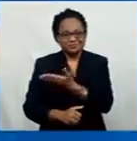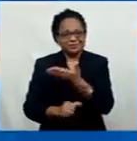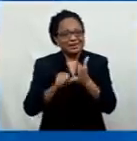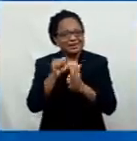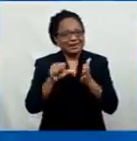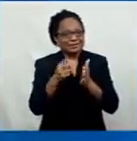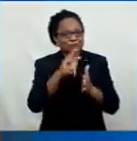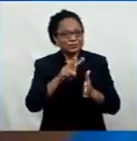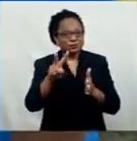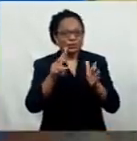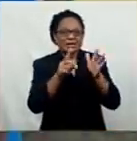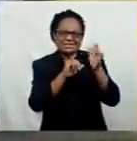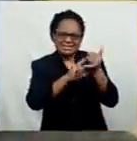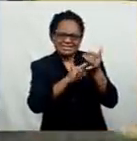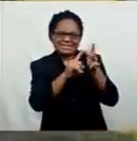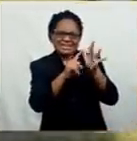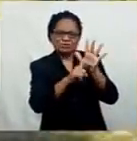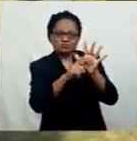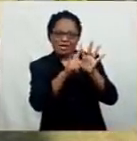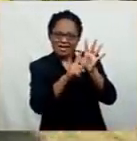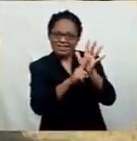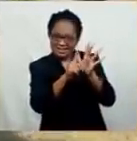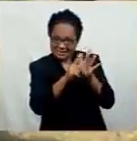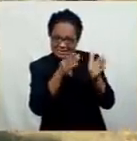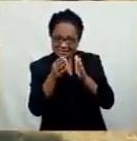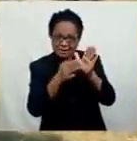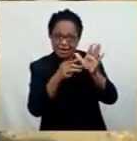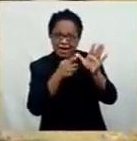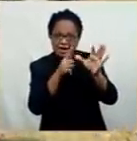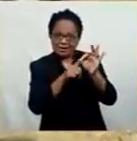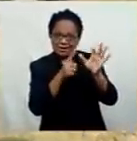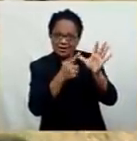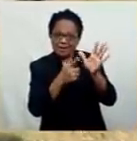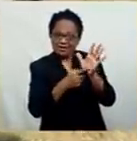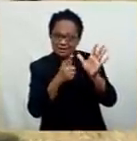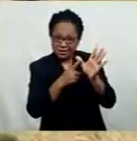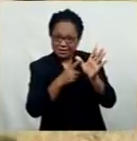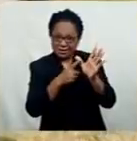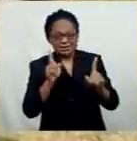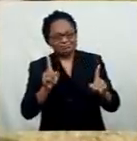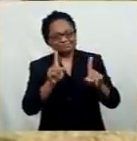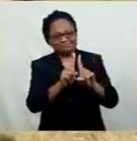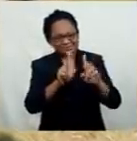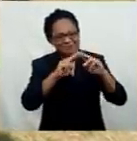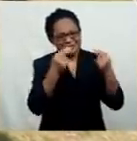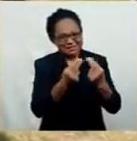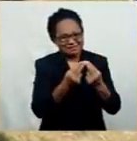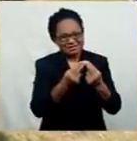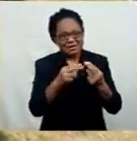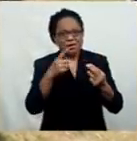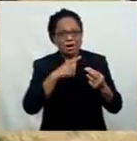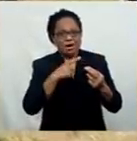22-year-old Sireli Mangala was reunited with his family yesterday as he left the friendly North Inn,